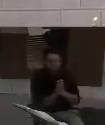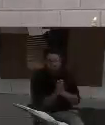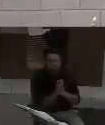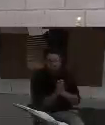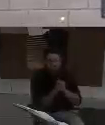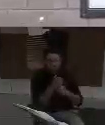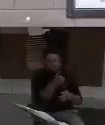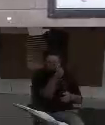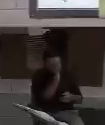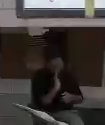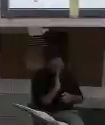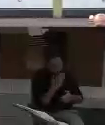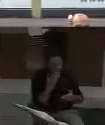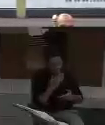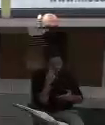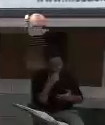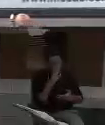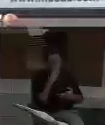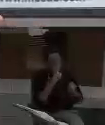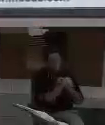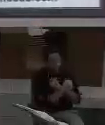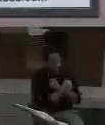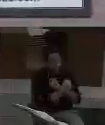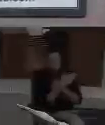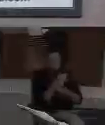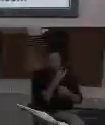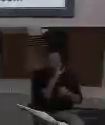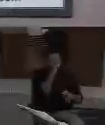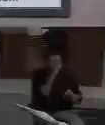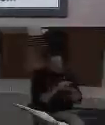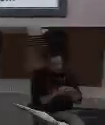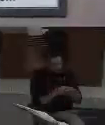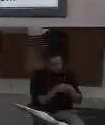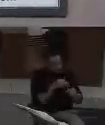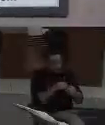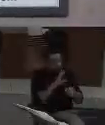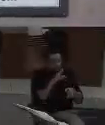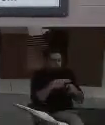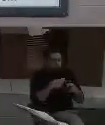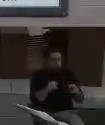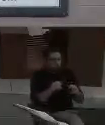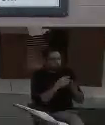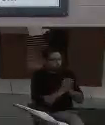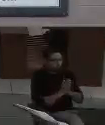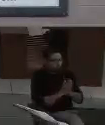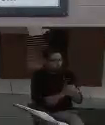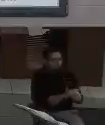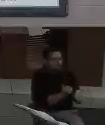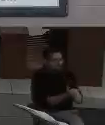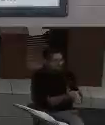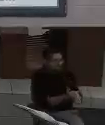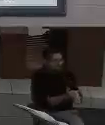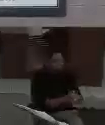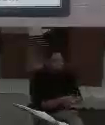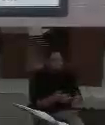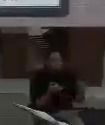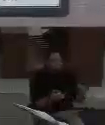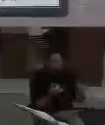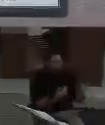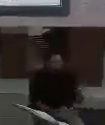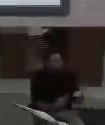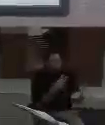For your love, thank you for your faithfulness. In your names we pray, amen. And now, if you would please rise as you are